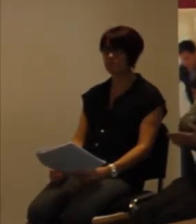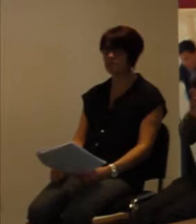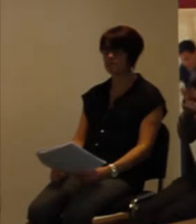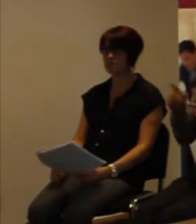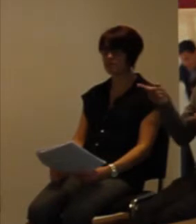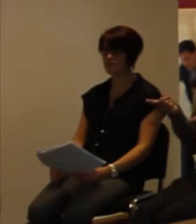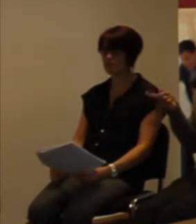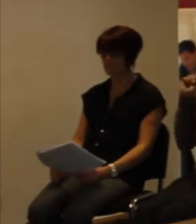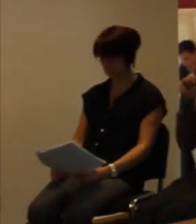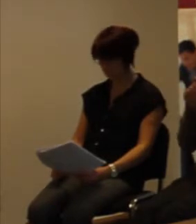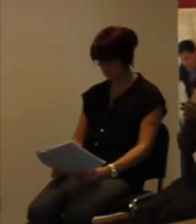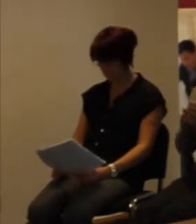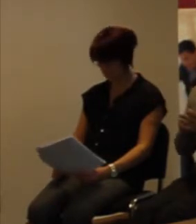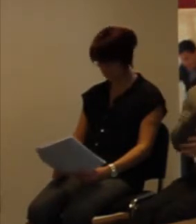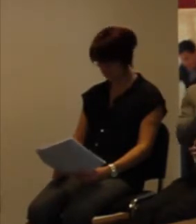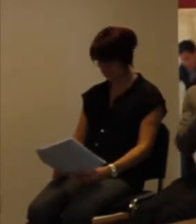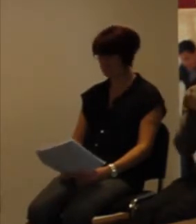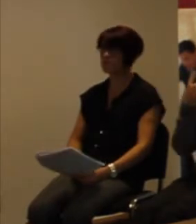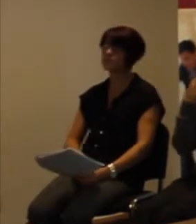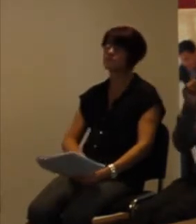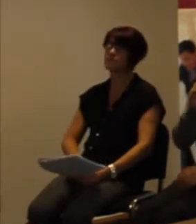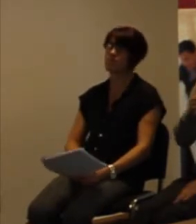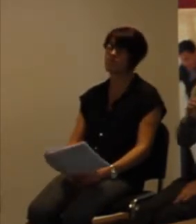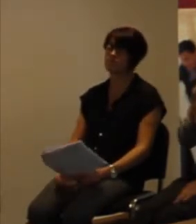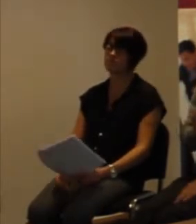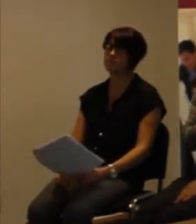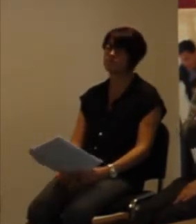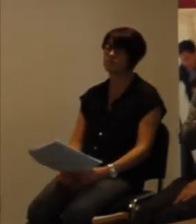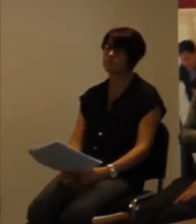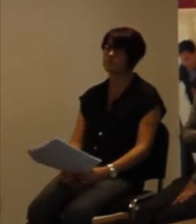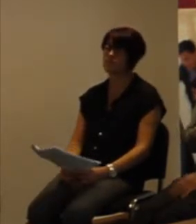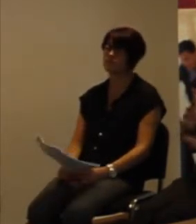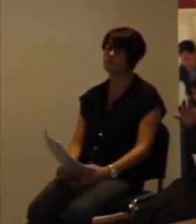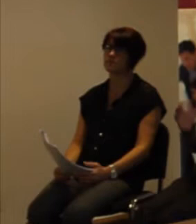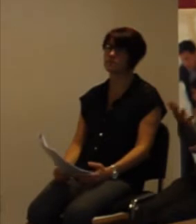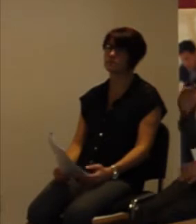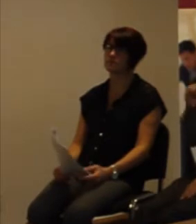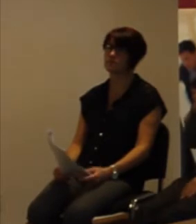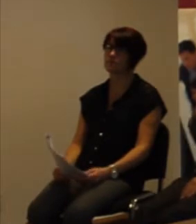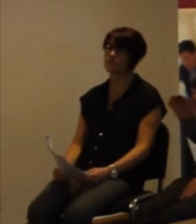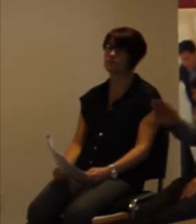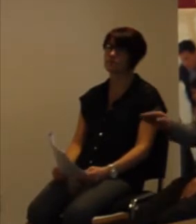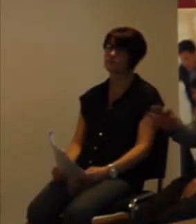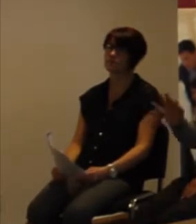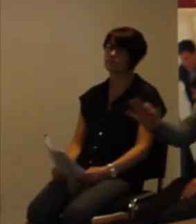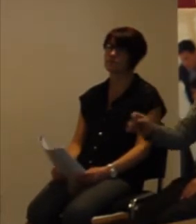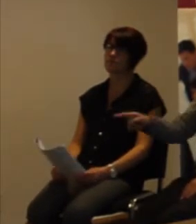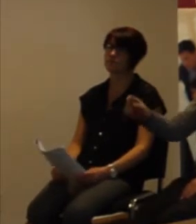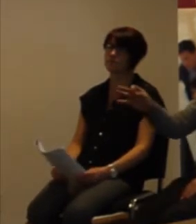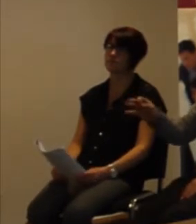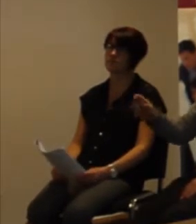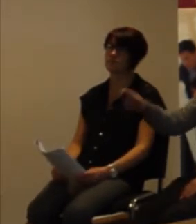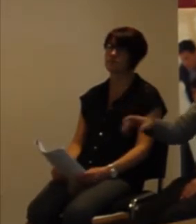beside. Run that past me again. What? So if I was asking someone a question, Yes. what was to go in their book, but they'd give me an